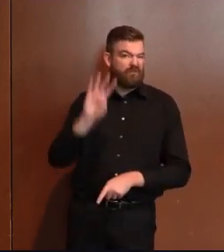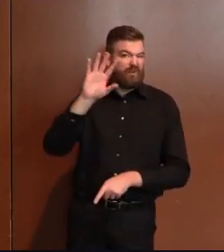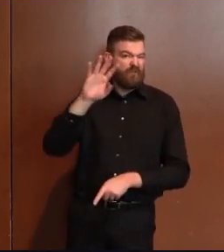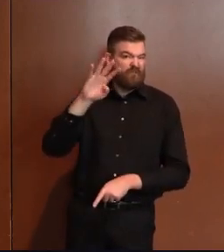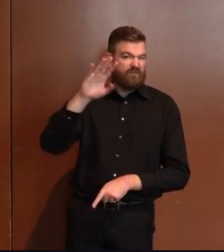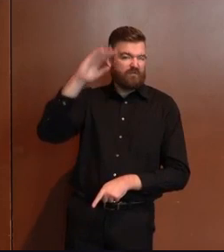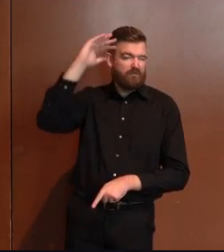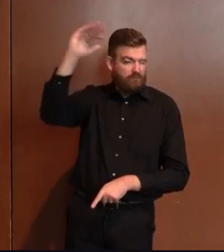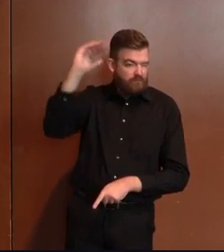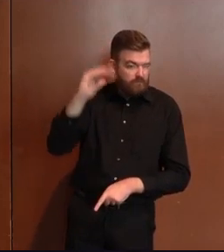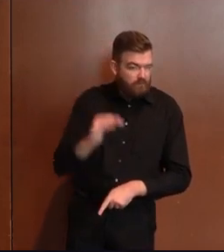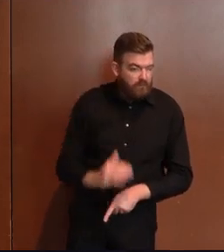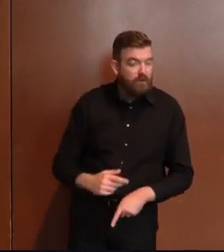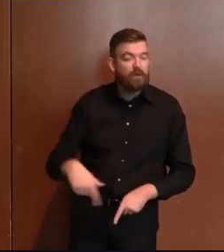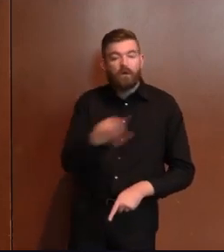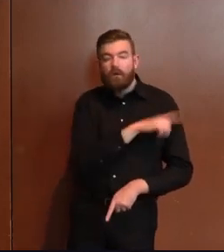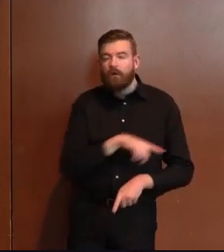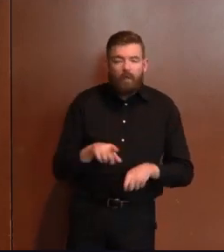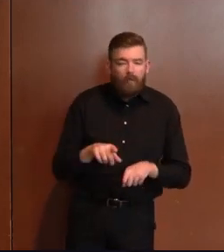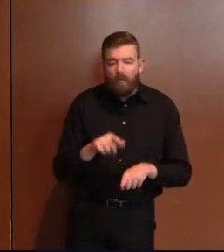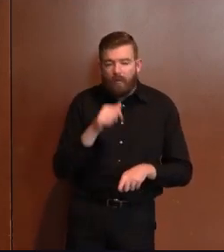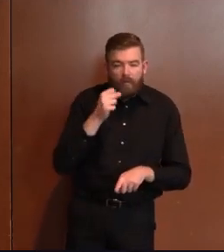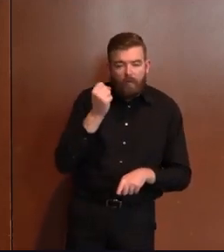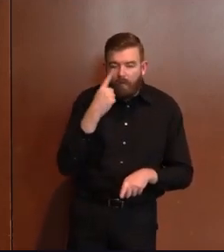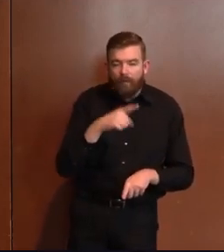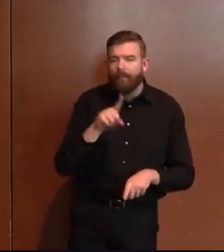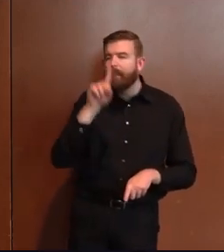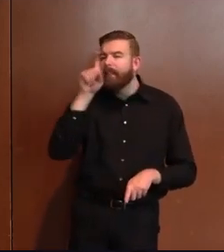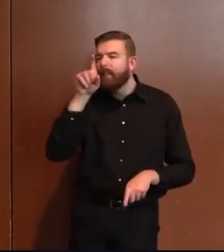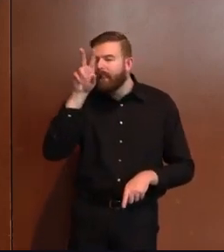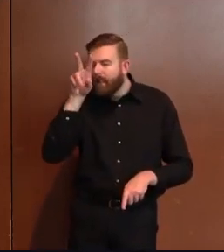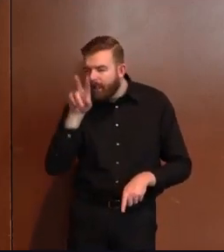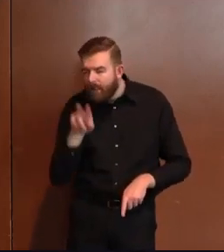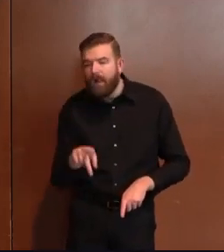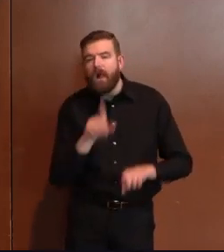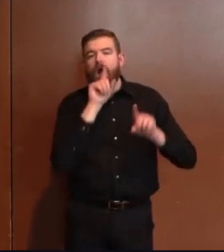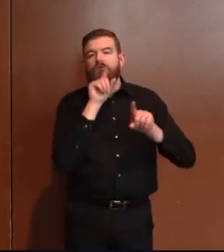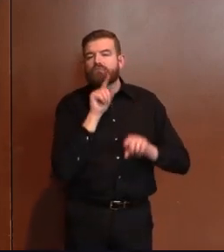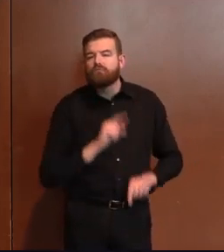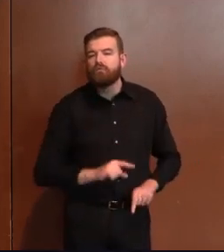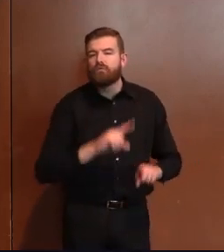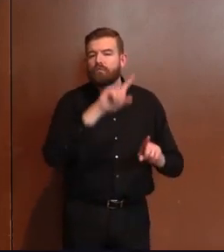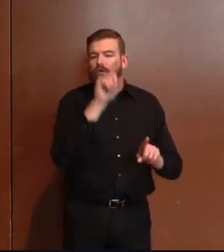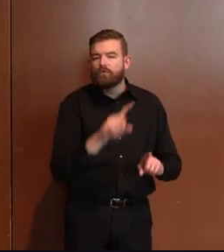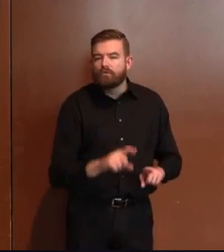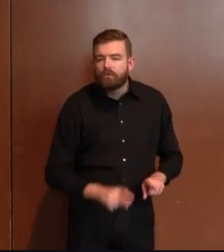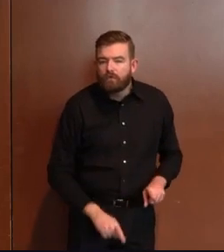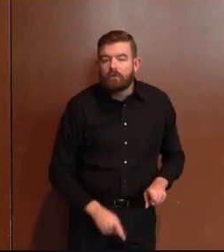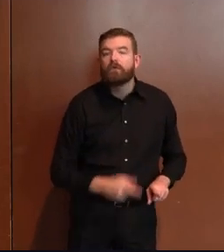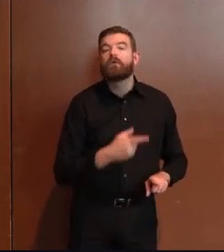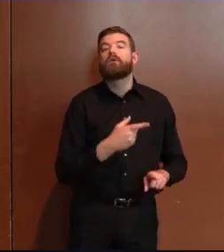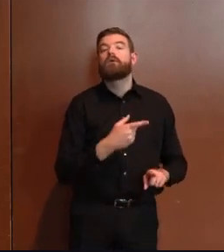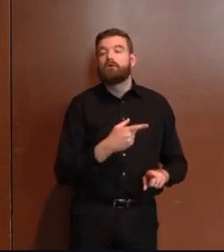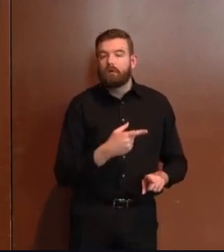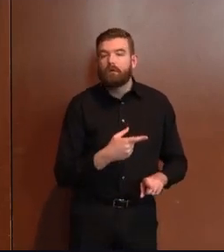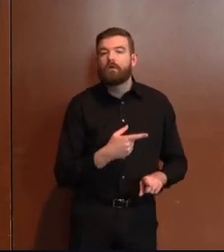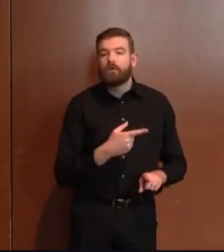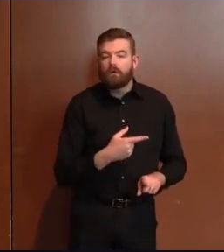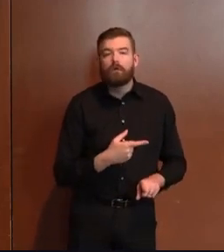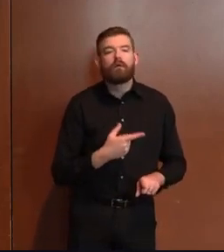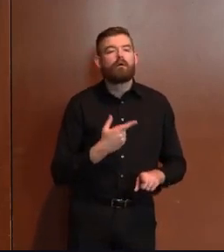with the mistakes, or not mistakes, the things that might pop that would make something become an agent intervention. So we're trying to really mitigate and flatten